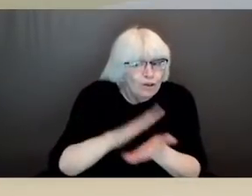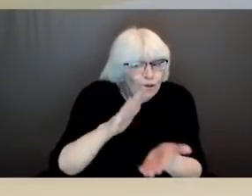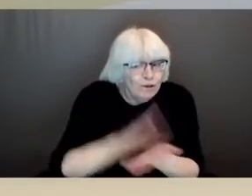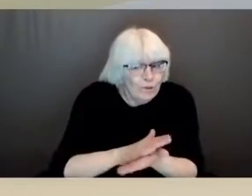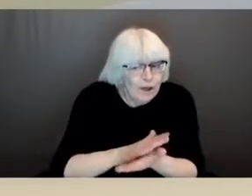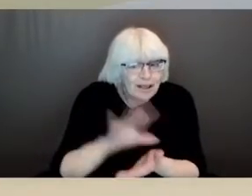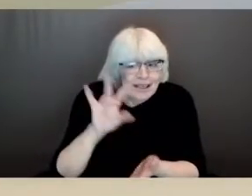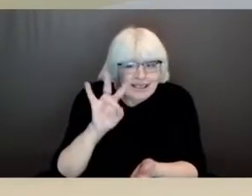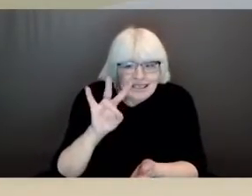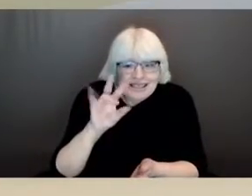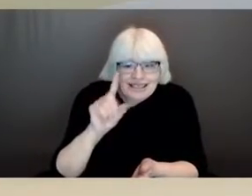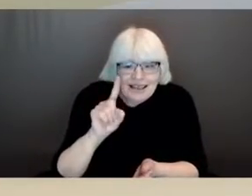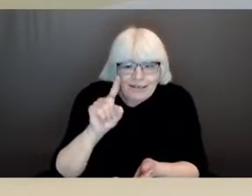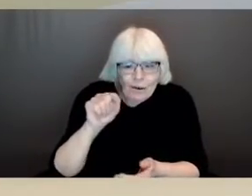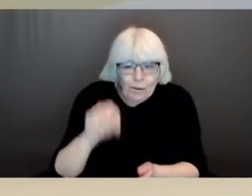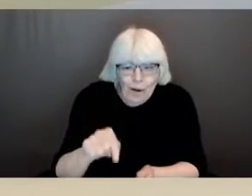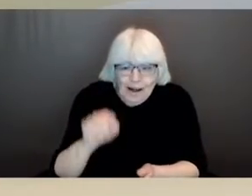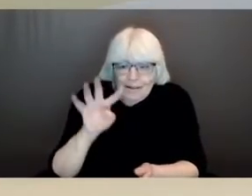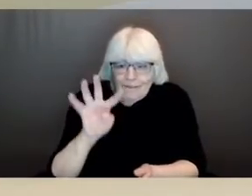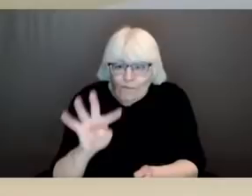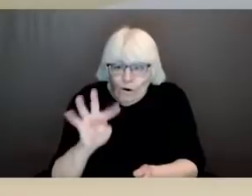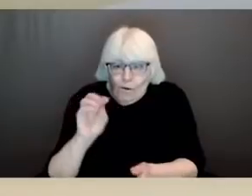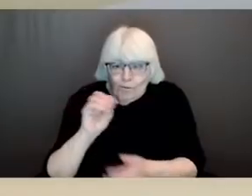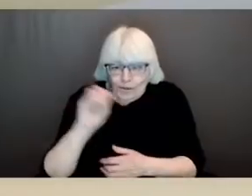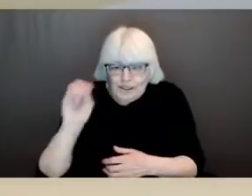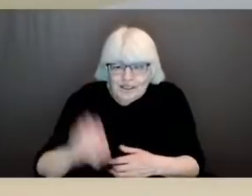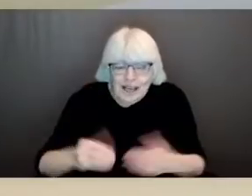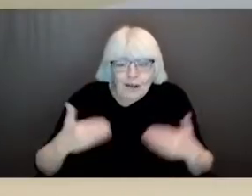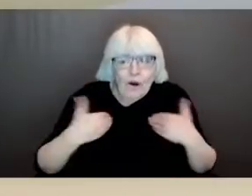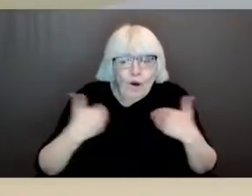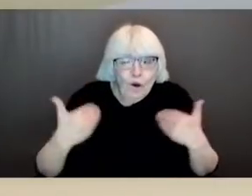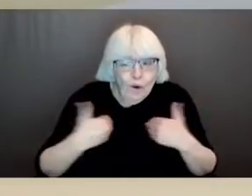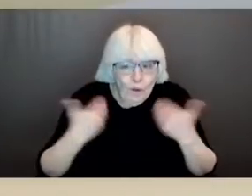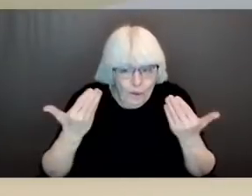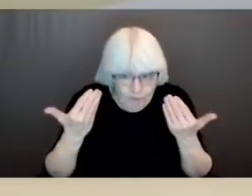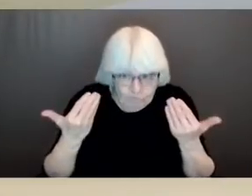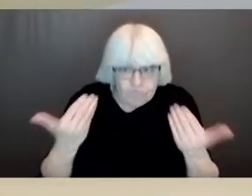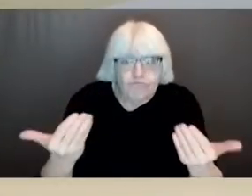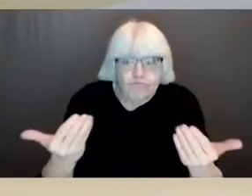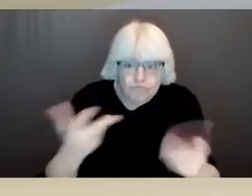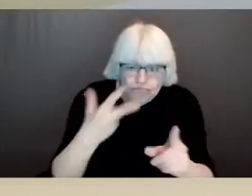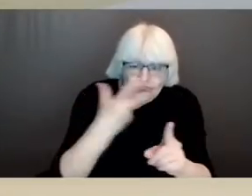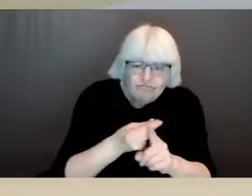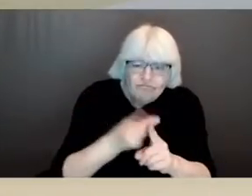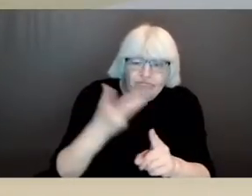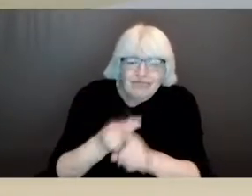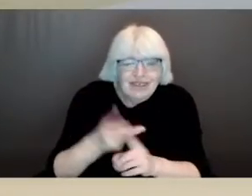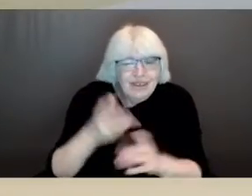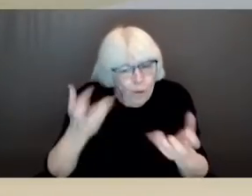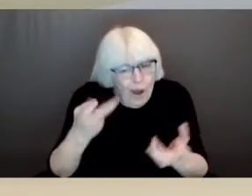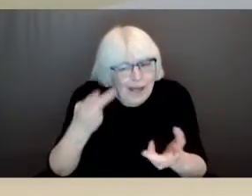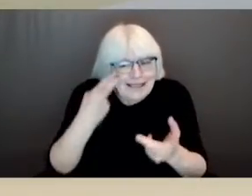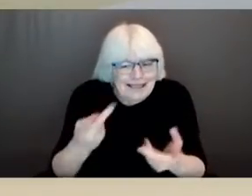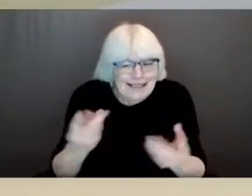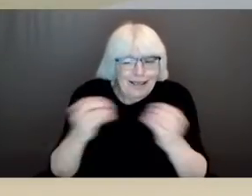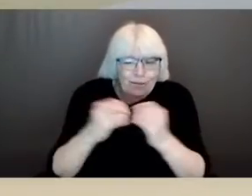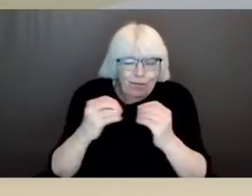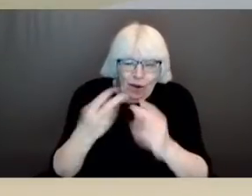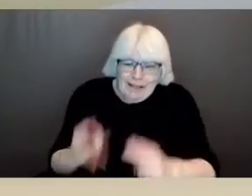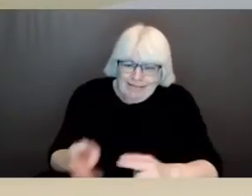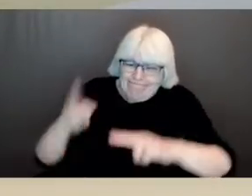71.4% overall for the schools. And so I would like that rate to be higher in those eligible school-age